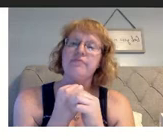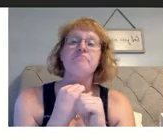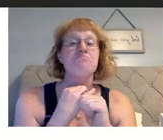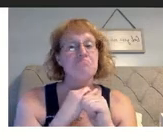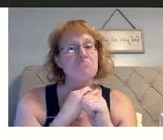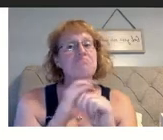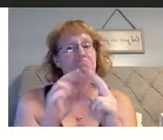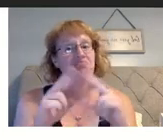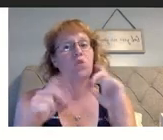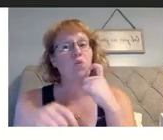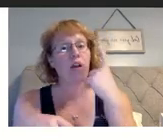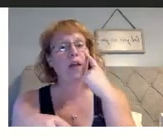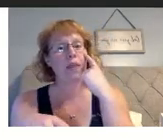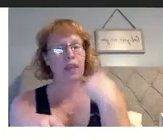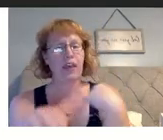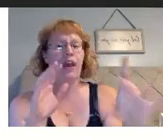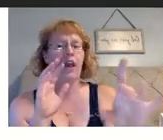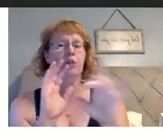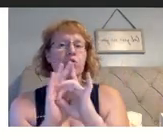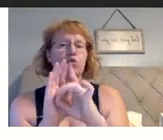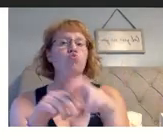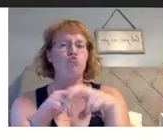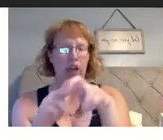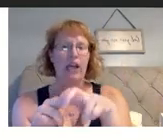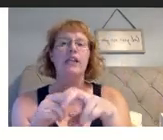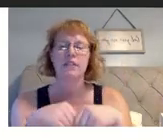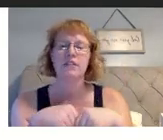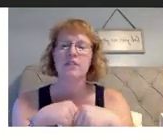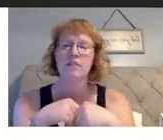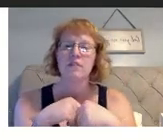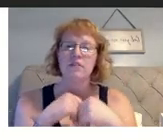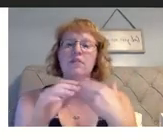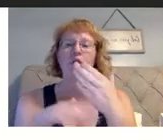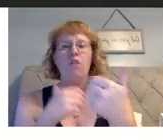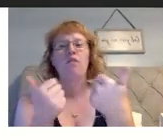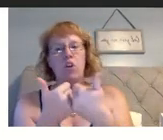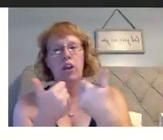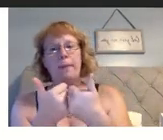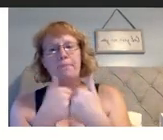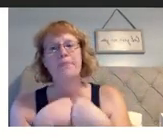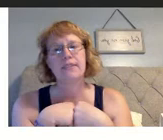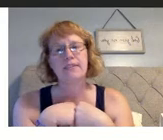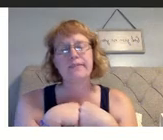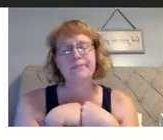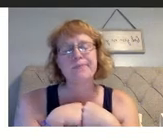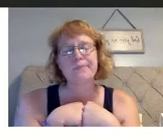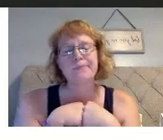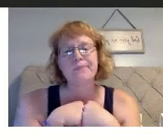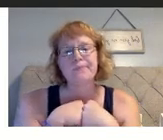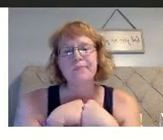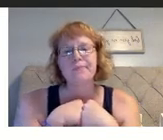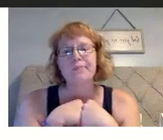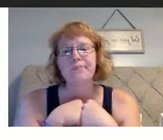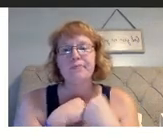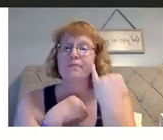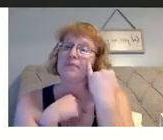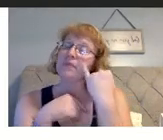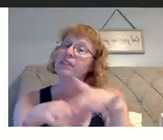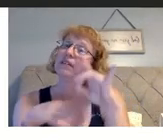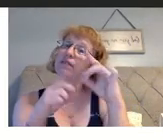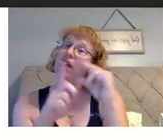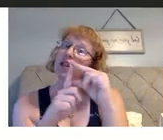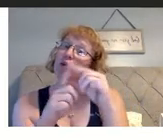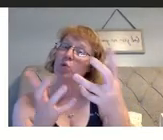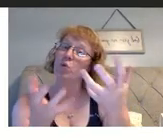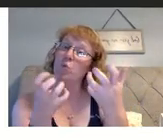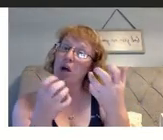Very cool. I think I would choose rides over games. Okay. If you found the word